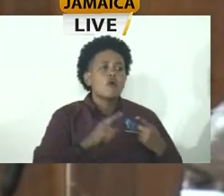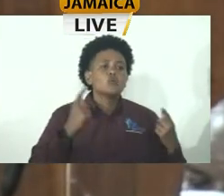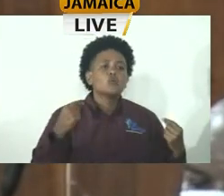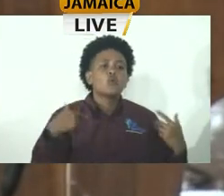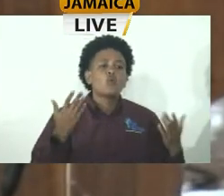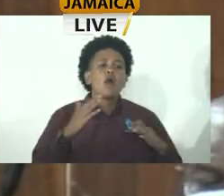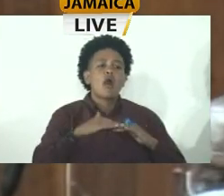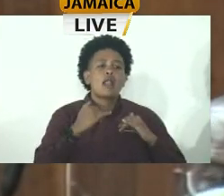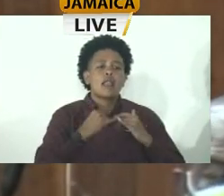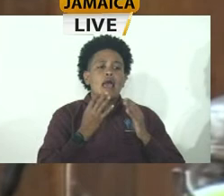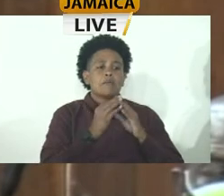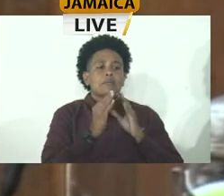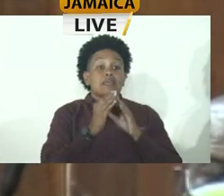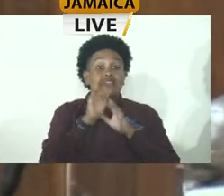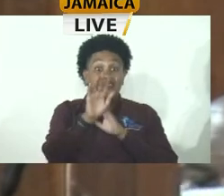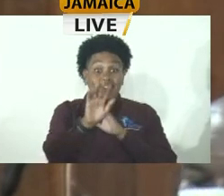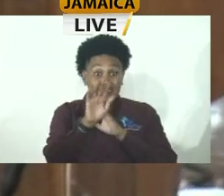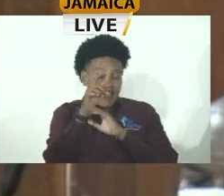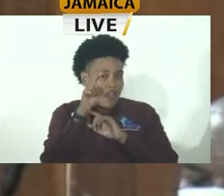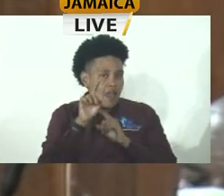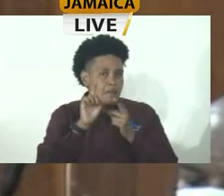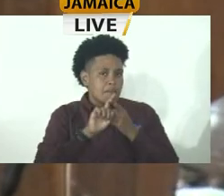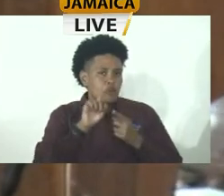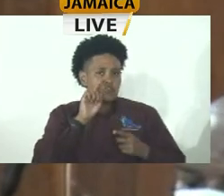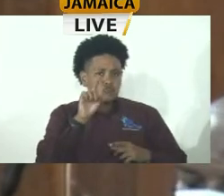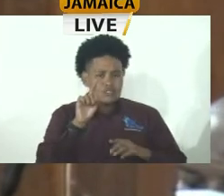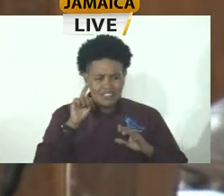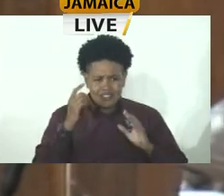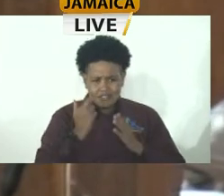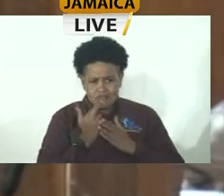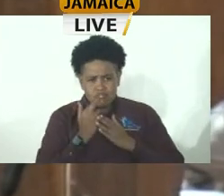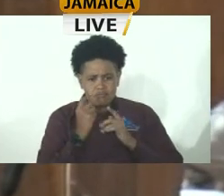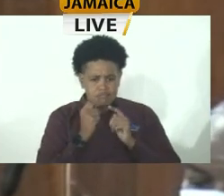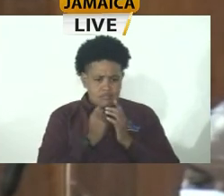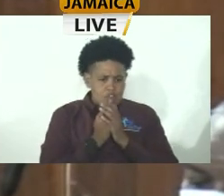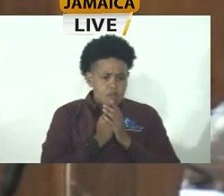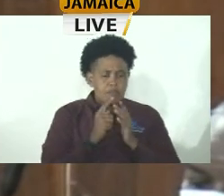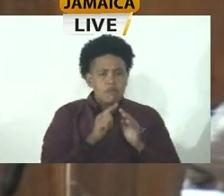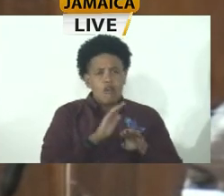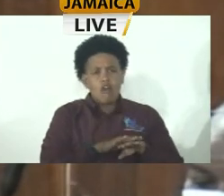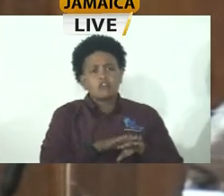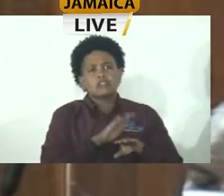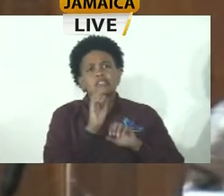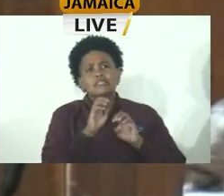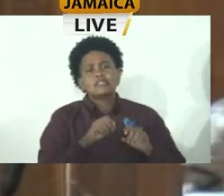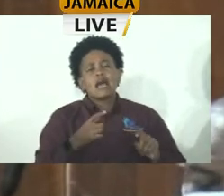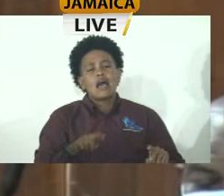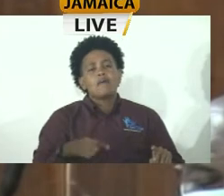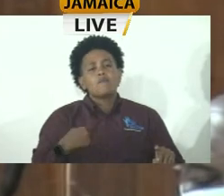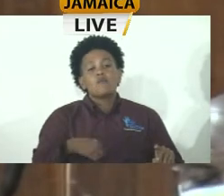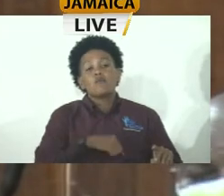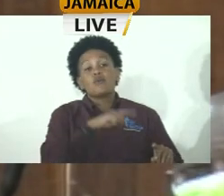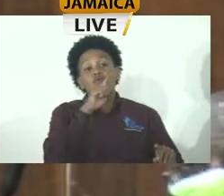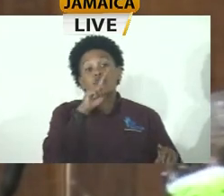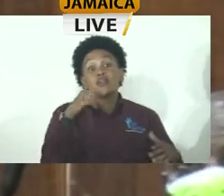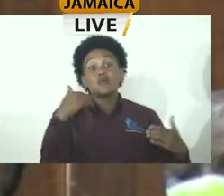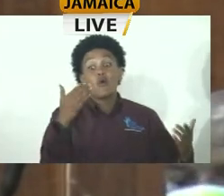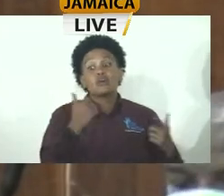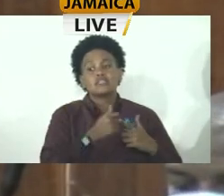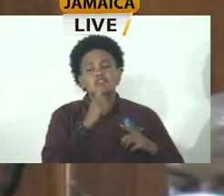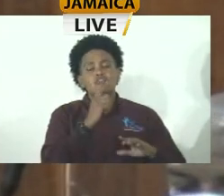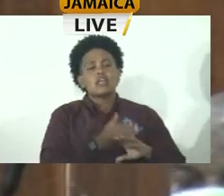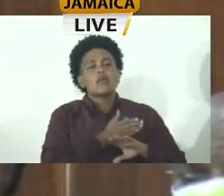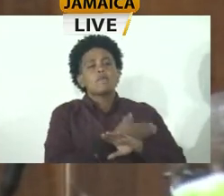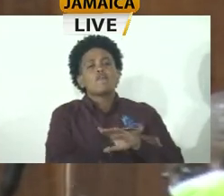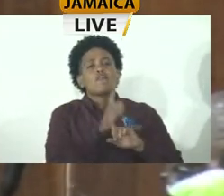virtual meetings meetings and real-time therapy consultations and we hope madam speaker to improve